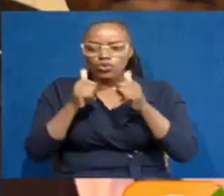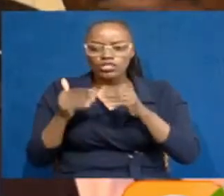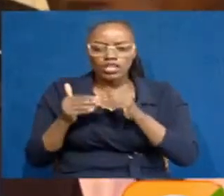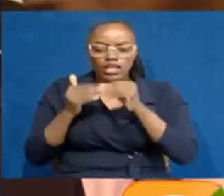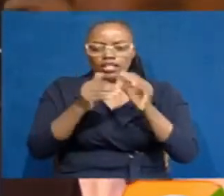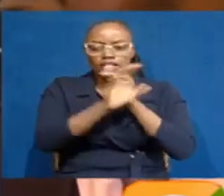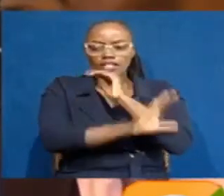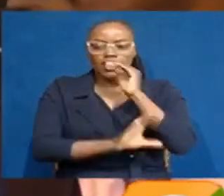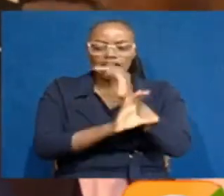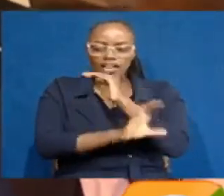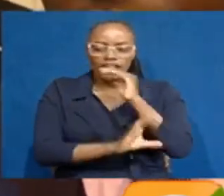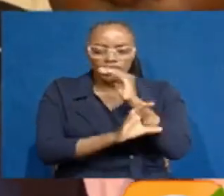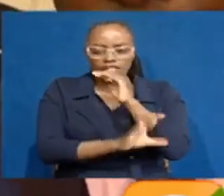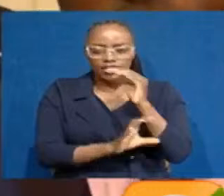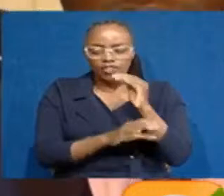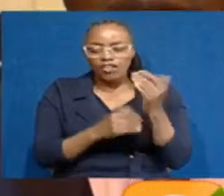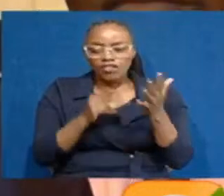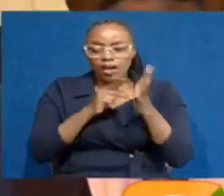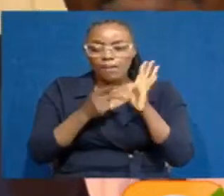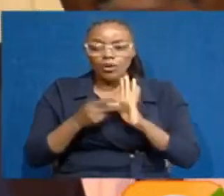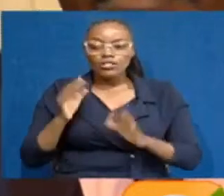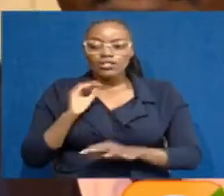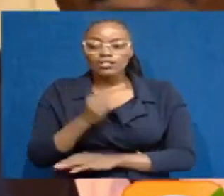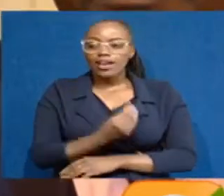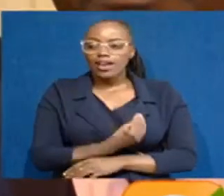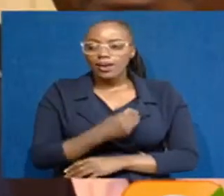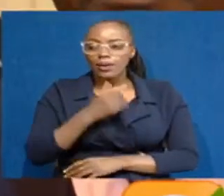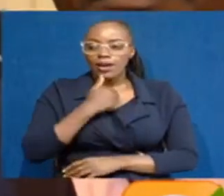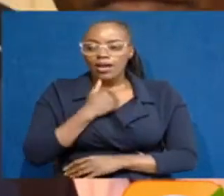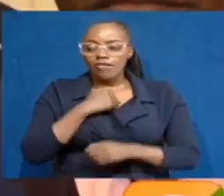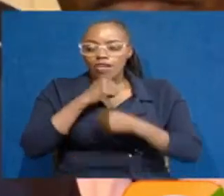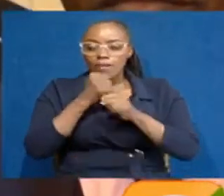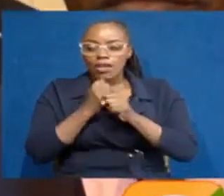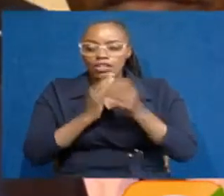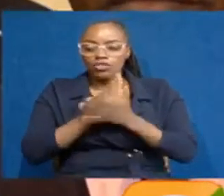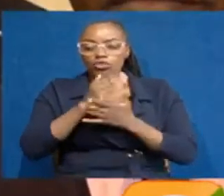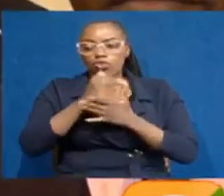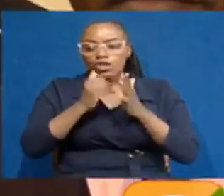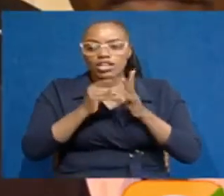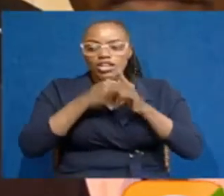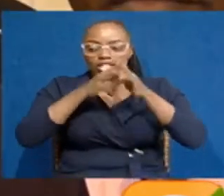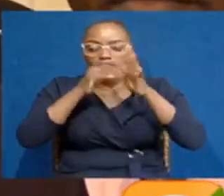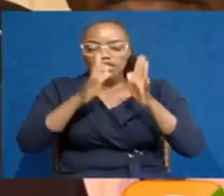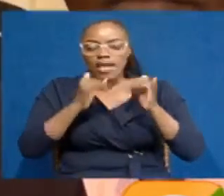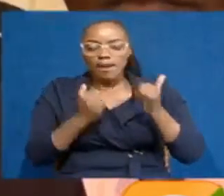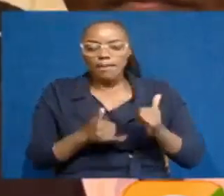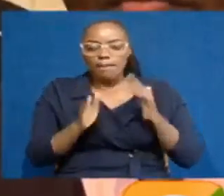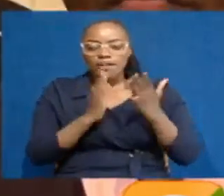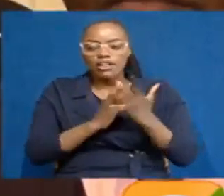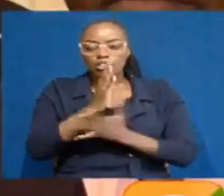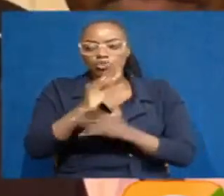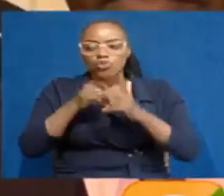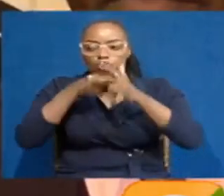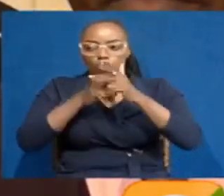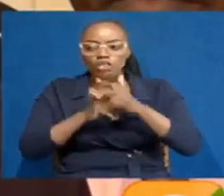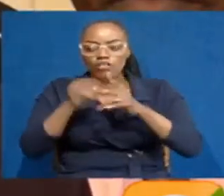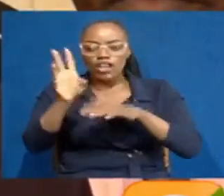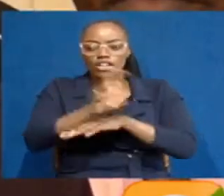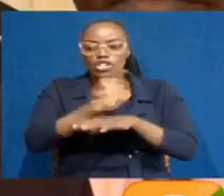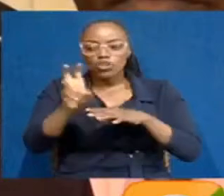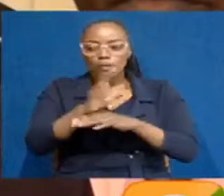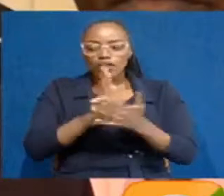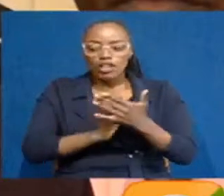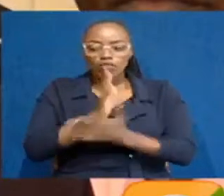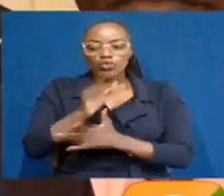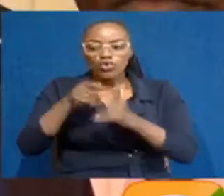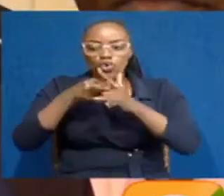country. Our projects are designed by engineers, implemented by engineers, and supervised by